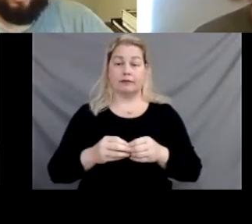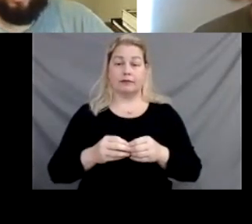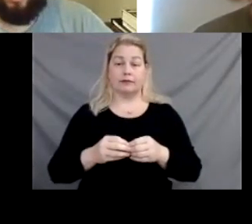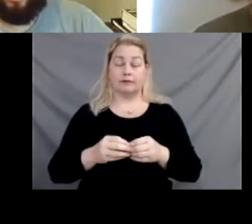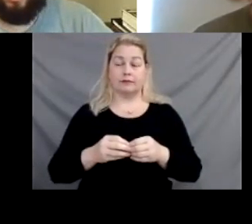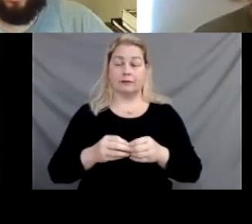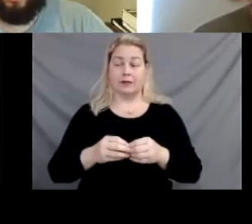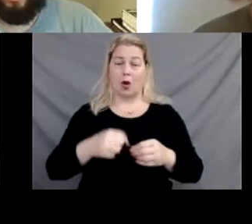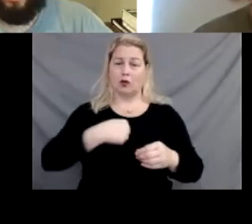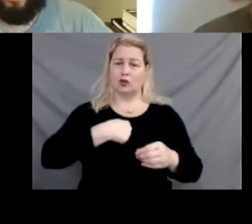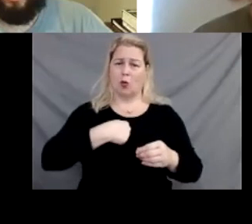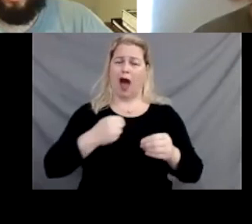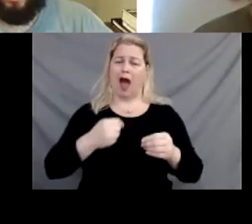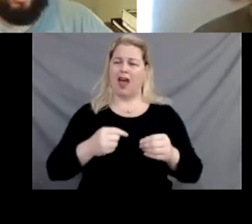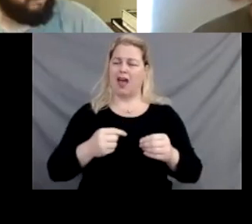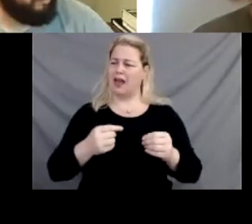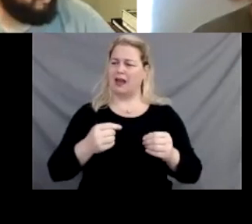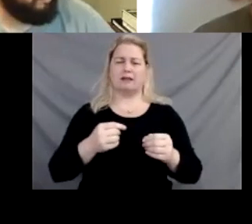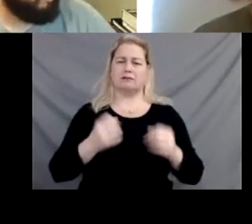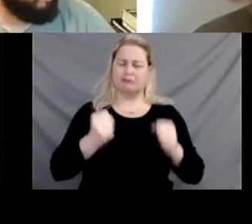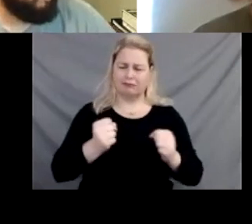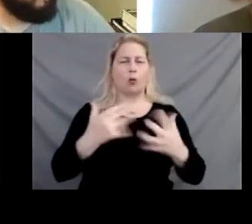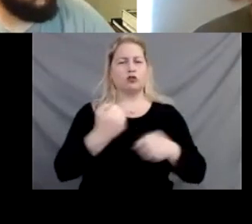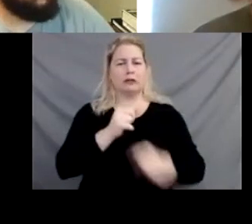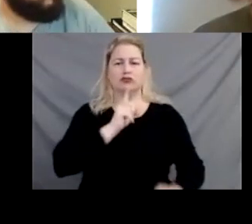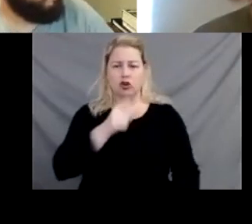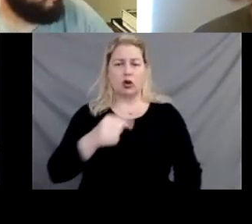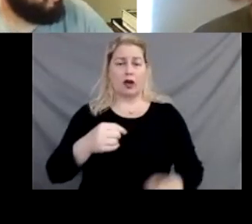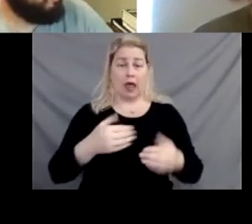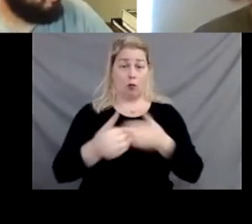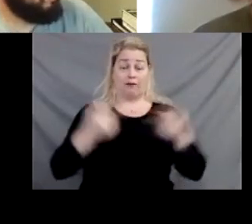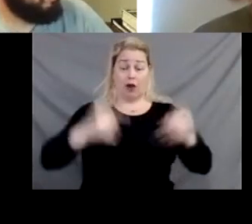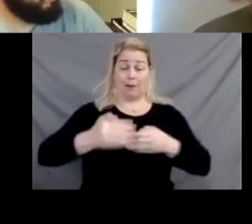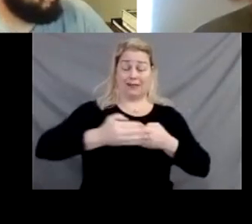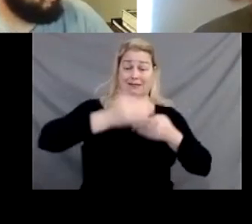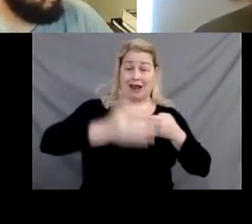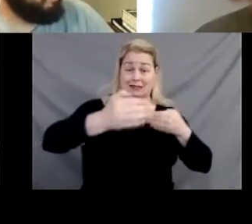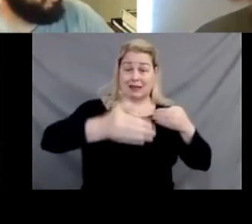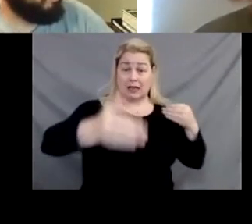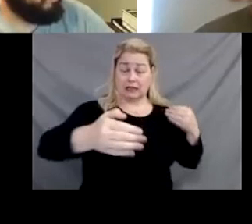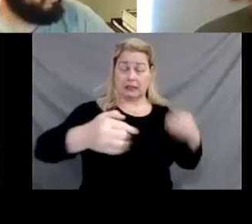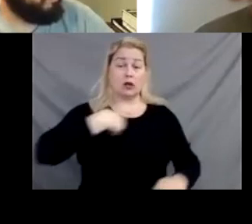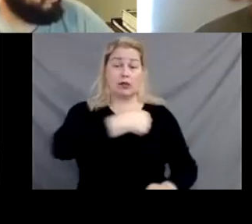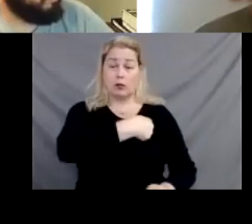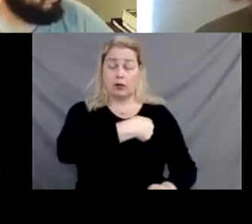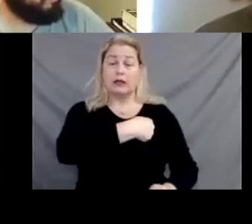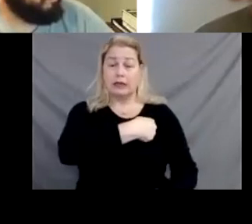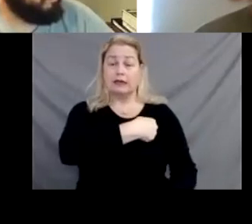next piece of work we are assigned, if we are assigned any, or we are requested to do, that